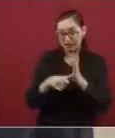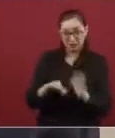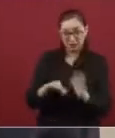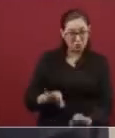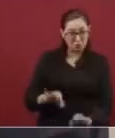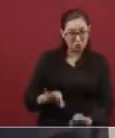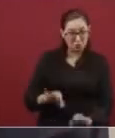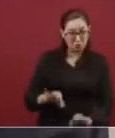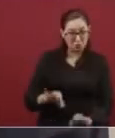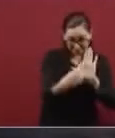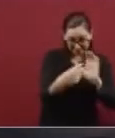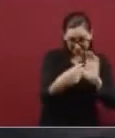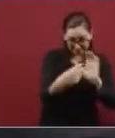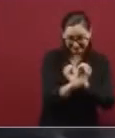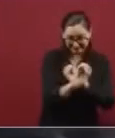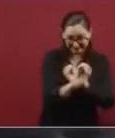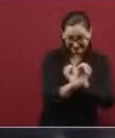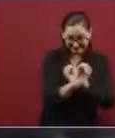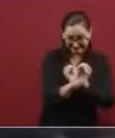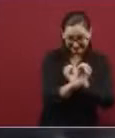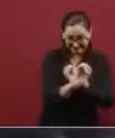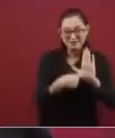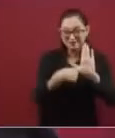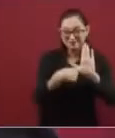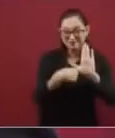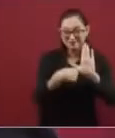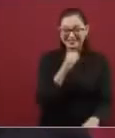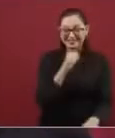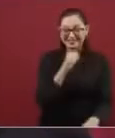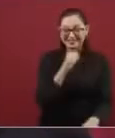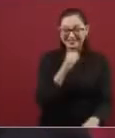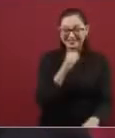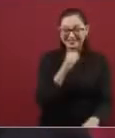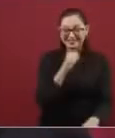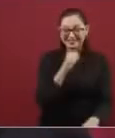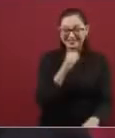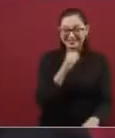in this letter, which we have not published.